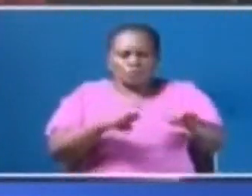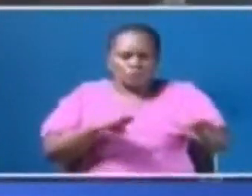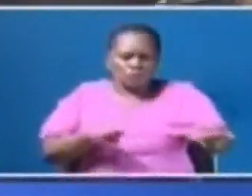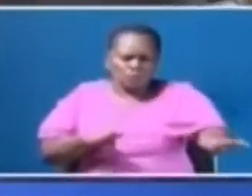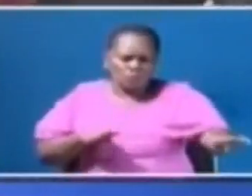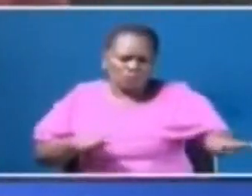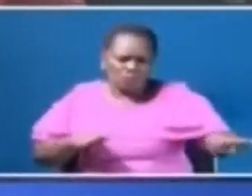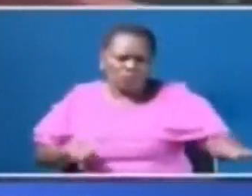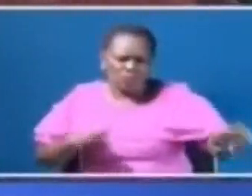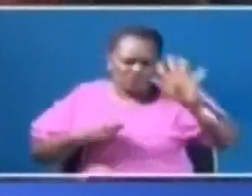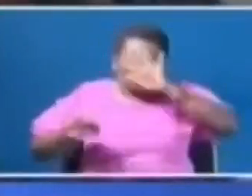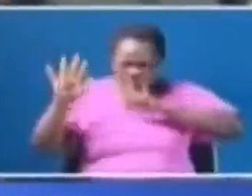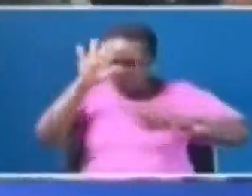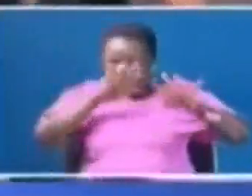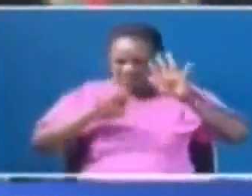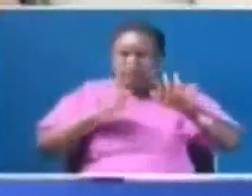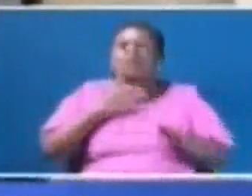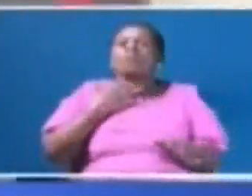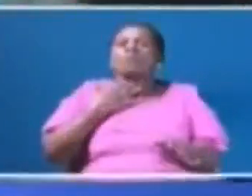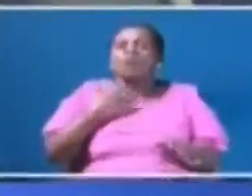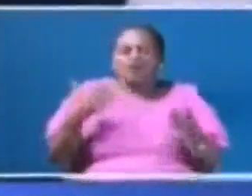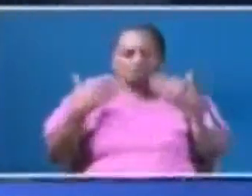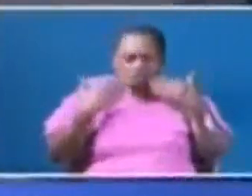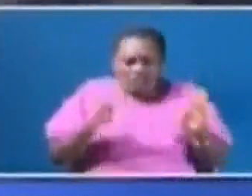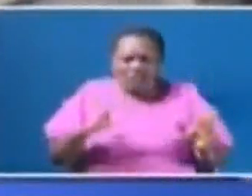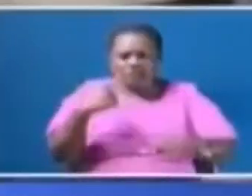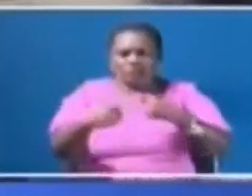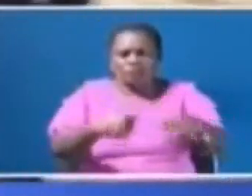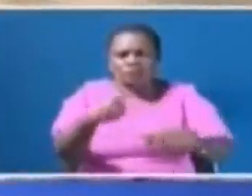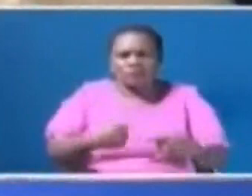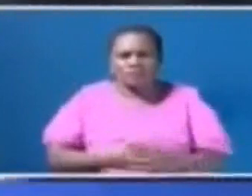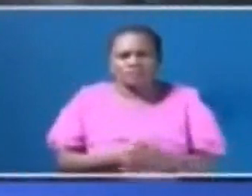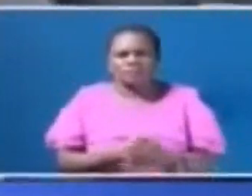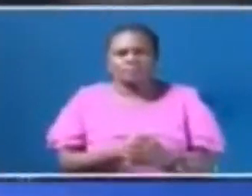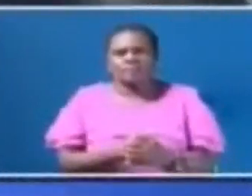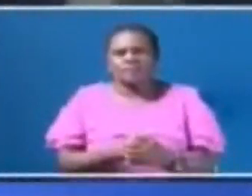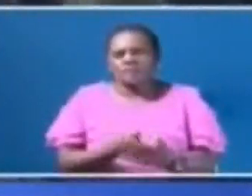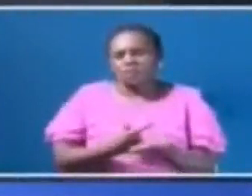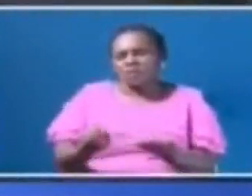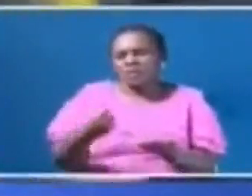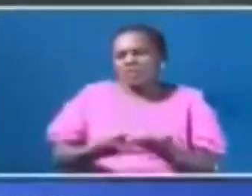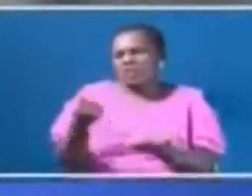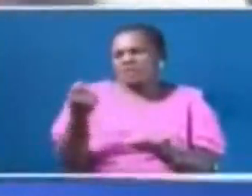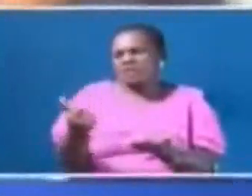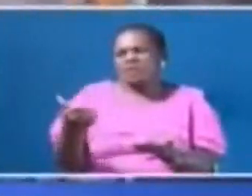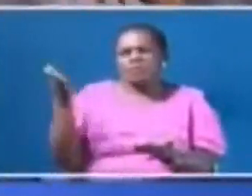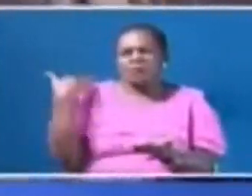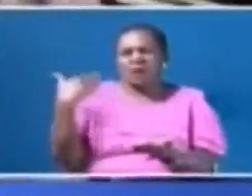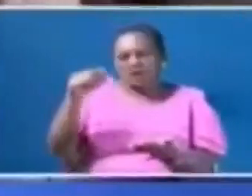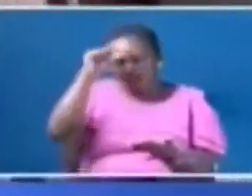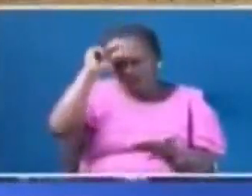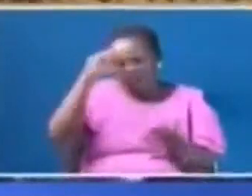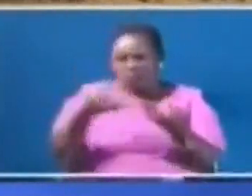seemingly frustrated and eager to complete the process. A few weeks back, the government opened 4